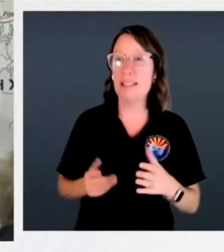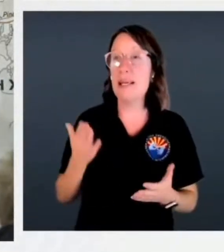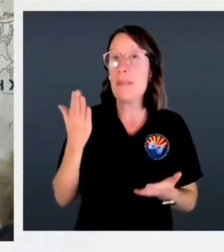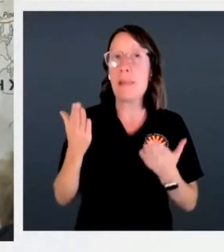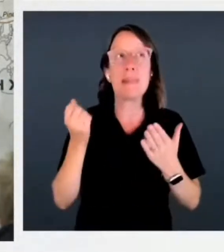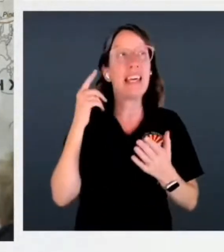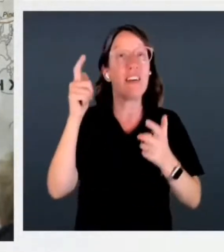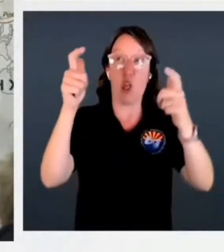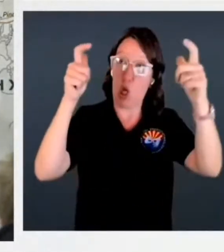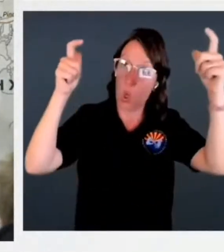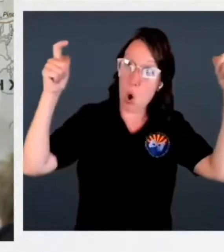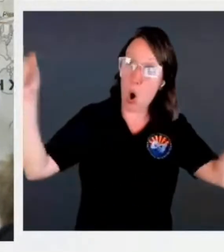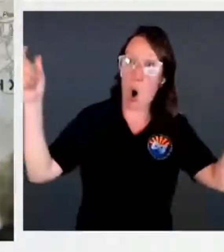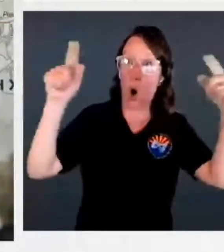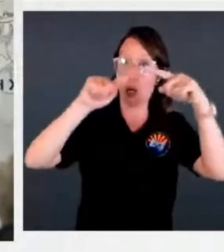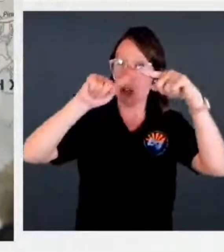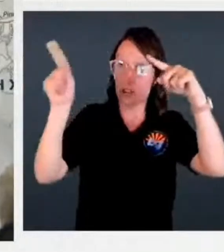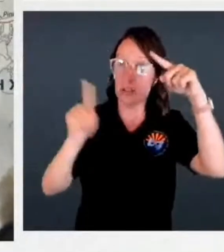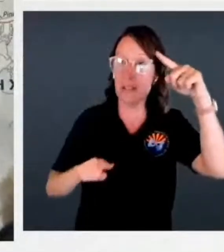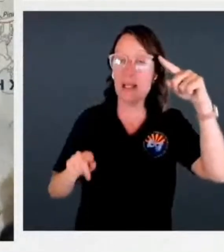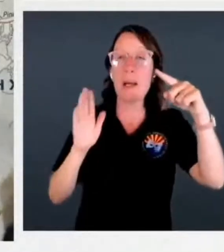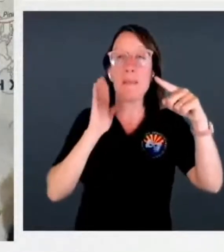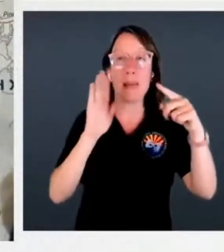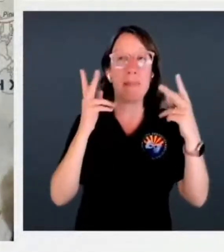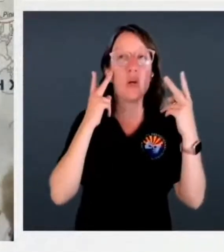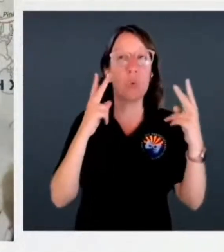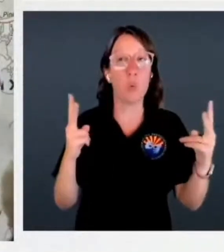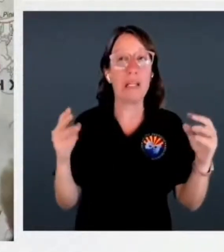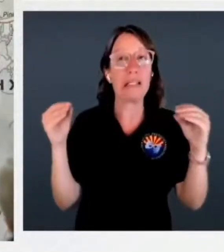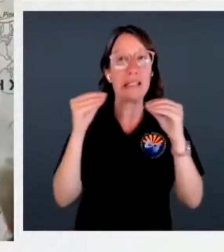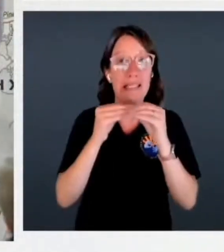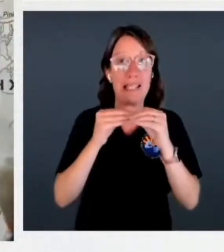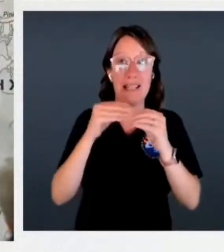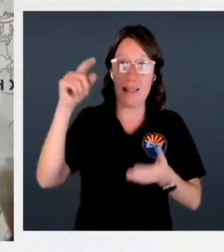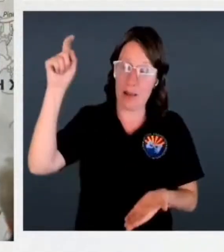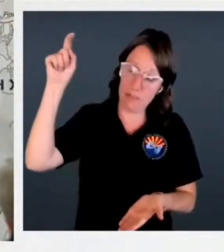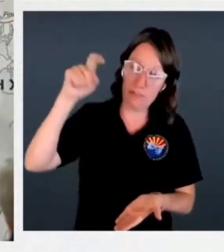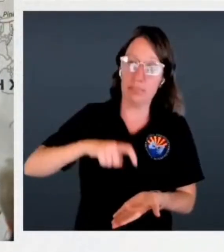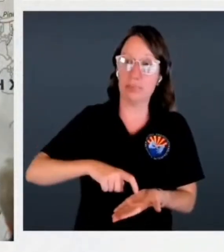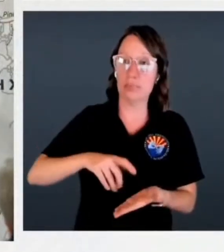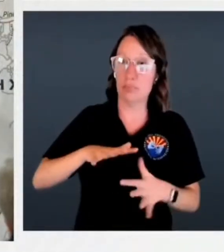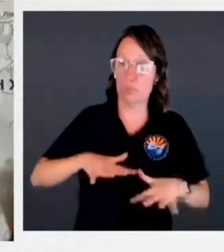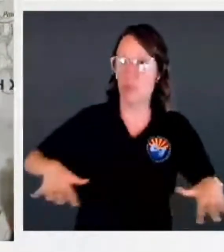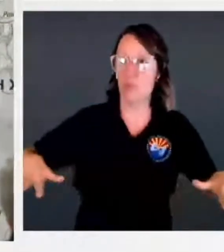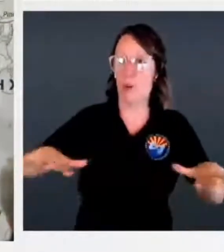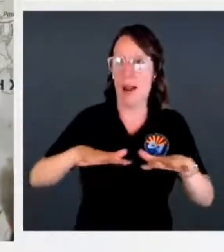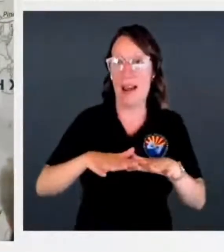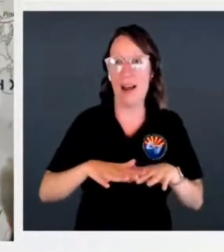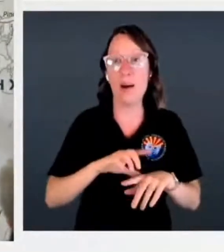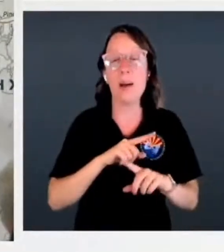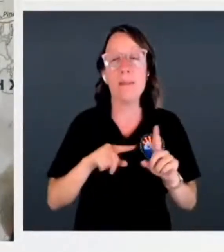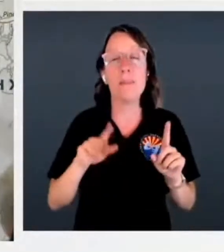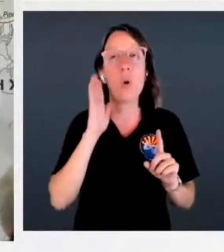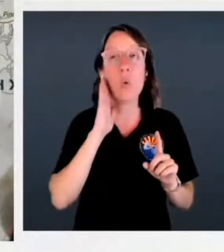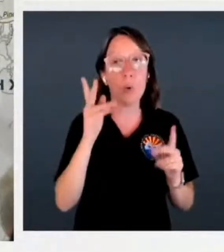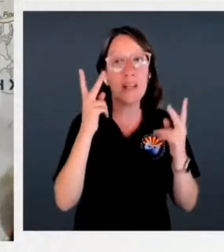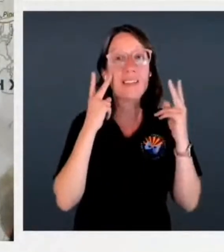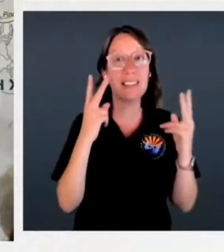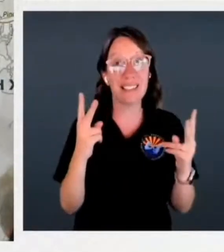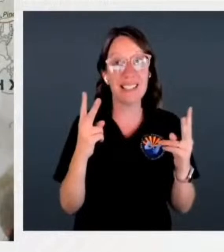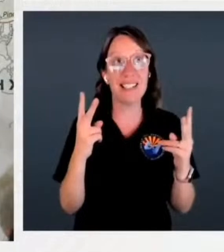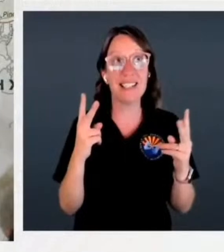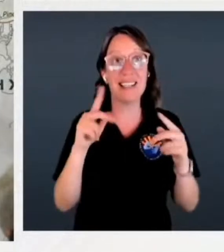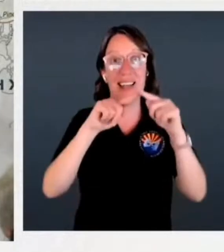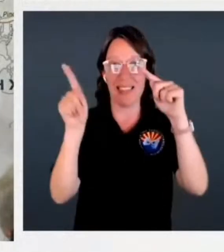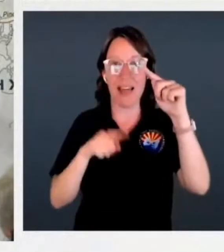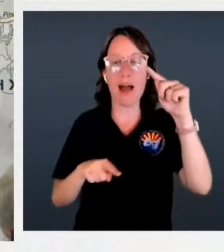really localized 1/4 of an inch out of them. But there would be mini lightning strikes outside where the rain is. So that's why